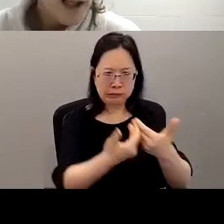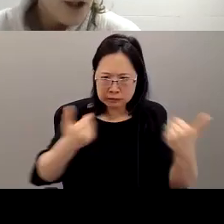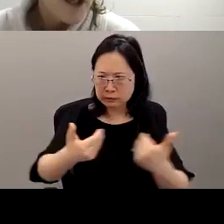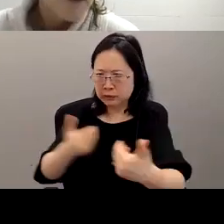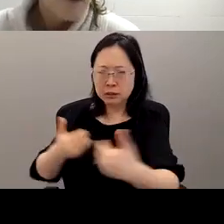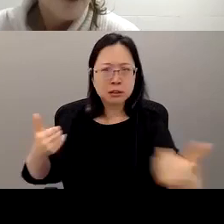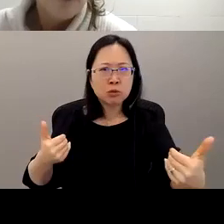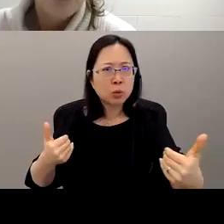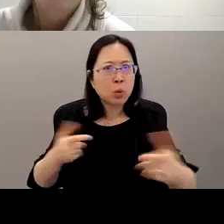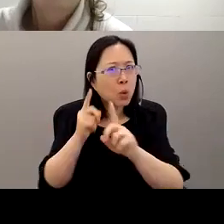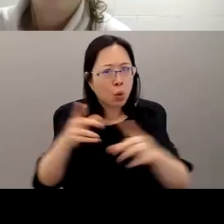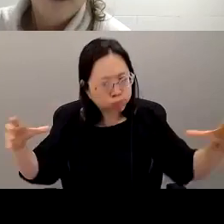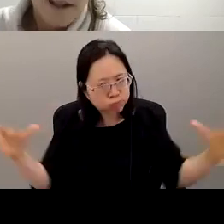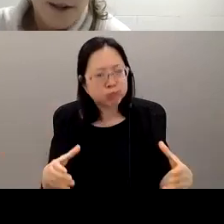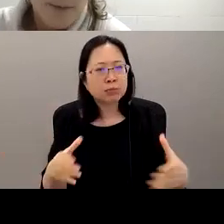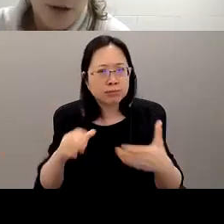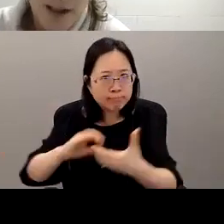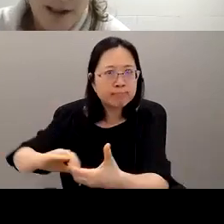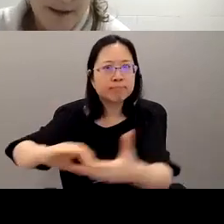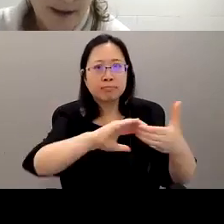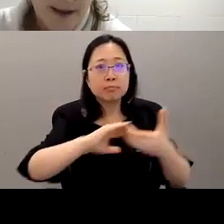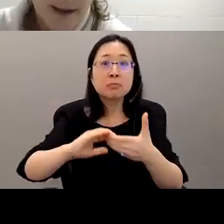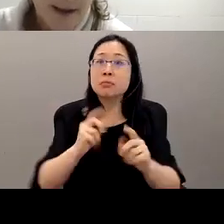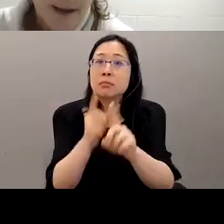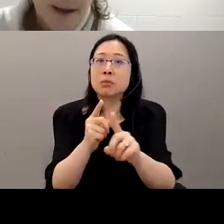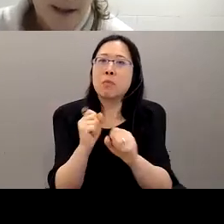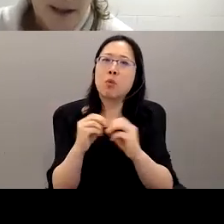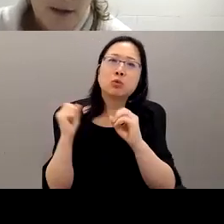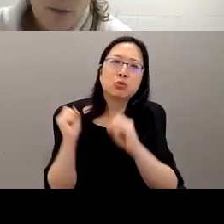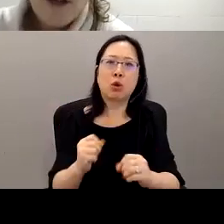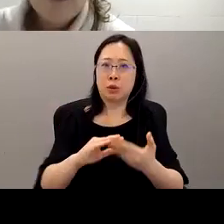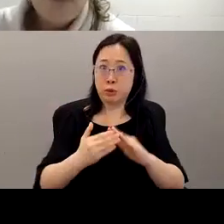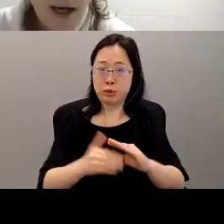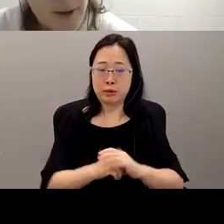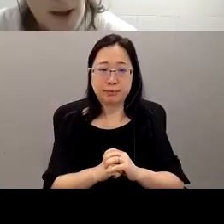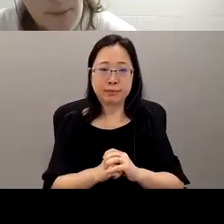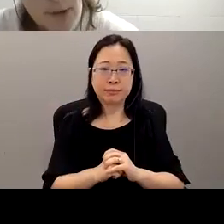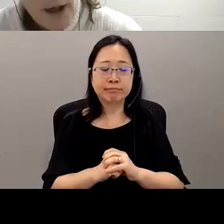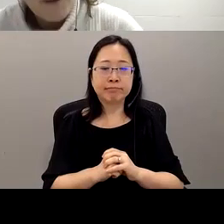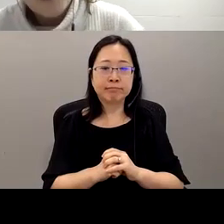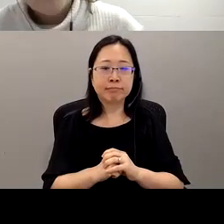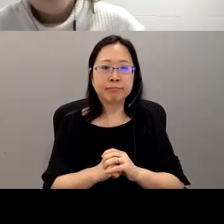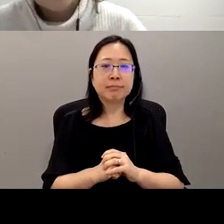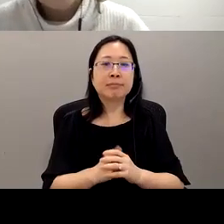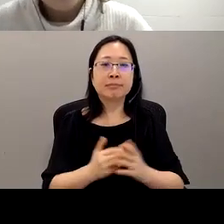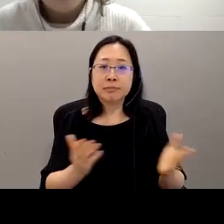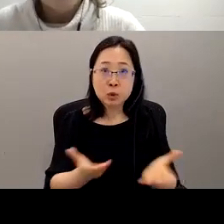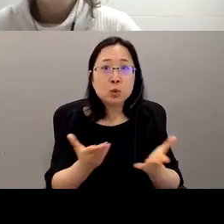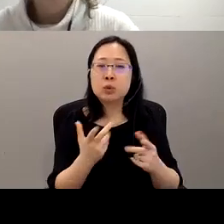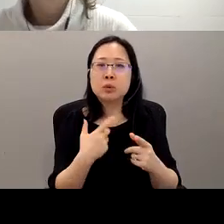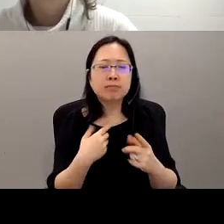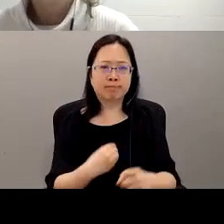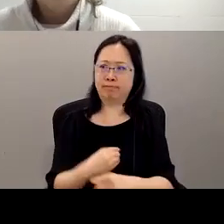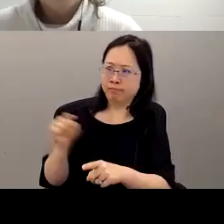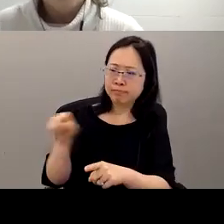build relationships that result in stronger, more connected community. We are inspired by our program participants who are